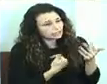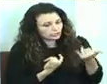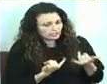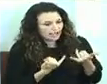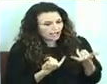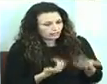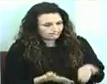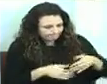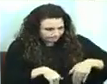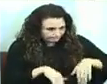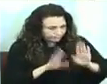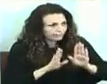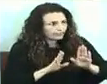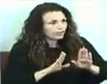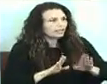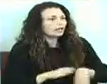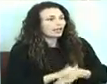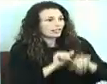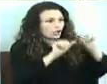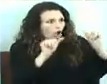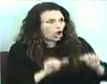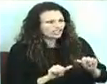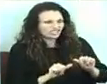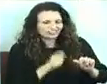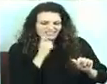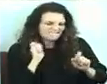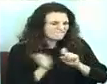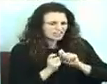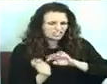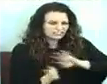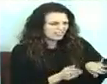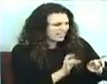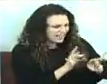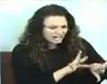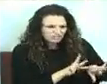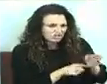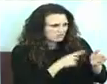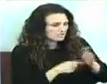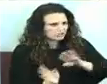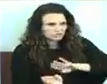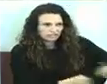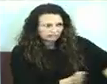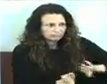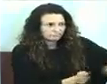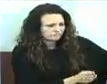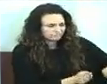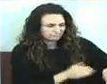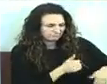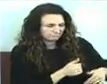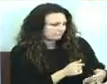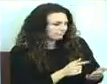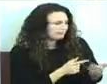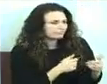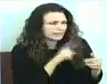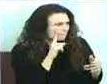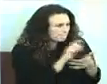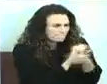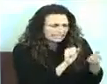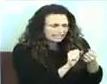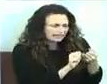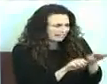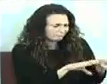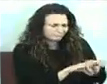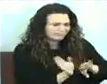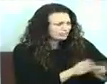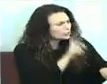at the altar vengeance, let's lay down the altar hatred, bigotry, unkindness. We don't need any of